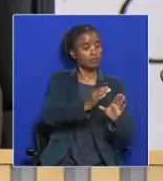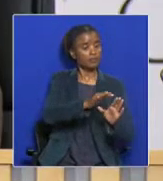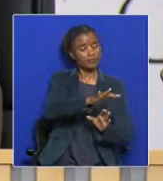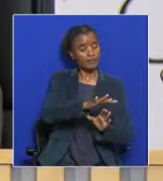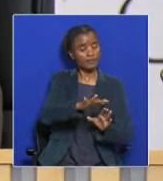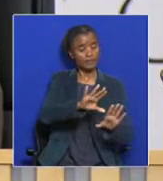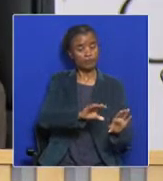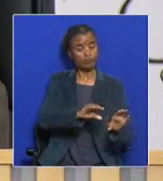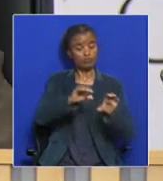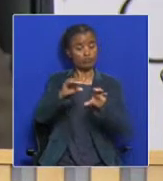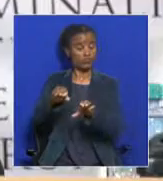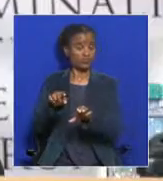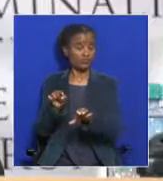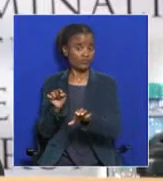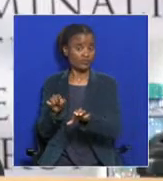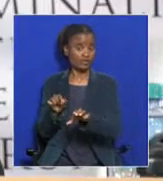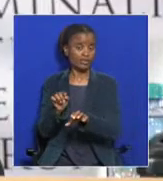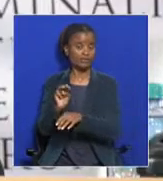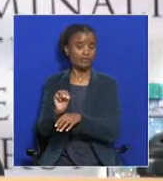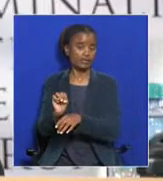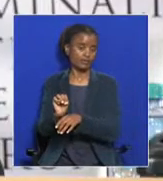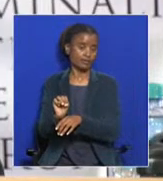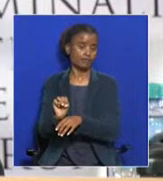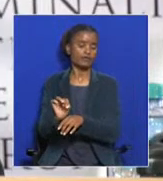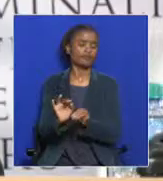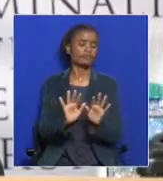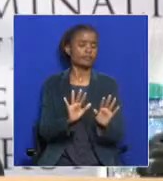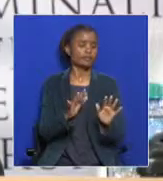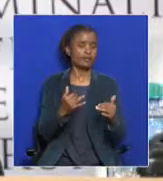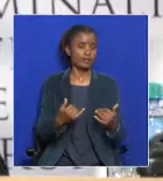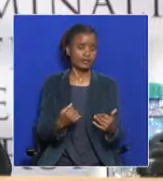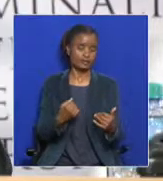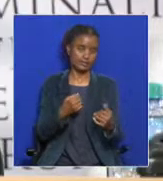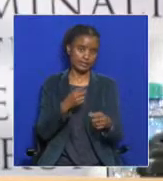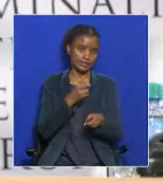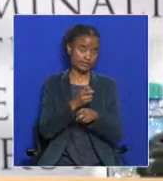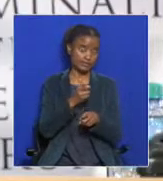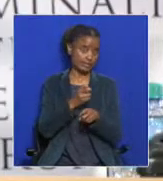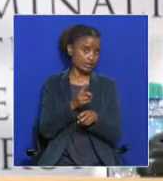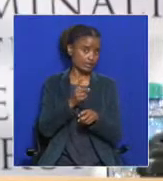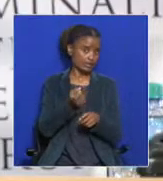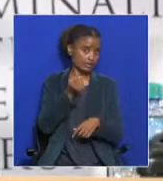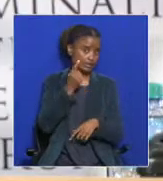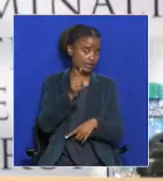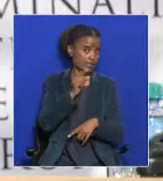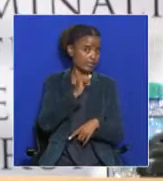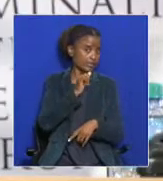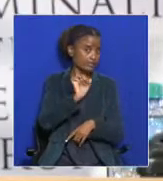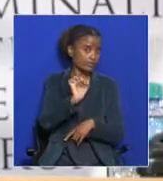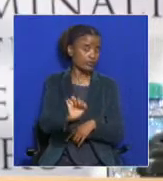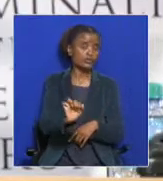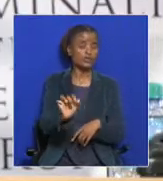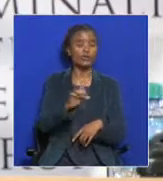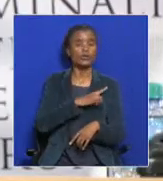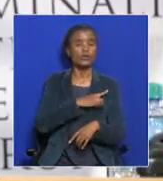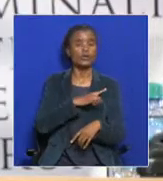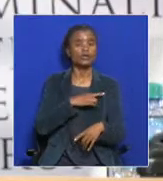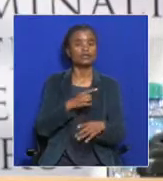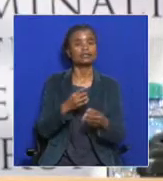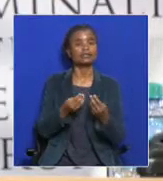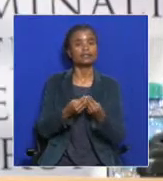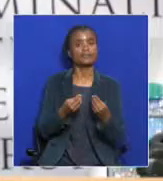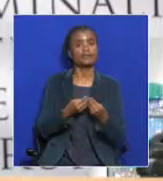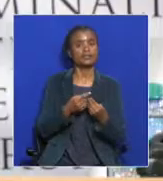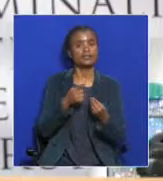happened. I have a difficulty with your answer because you seem to ignore something I thought we had established. You